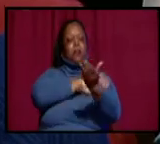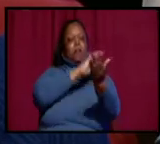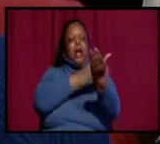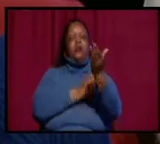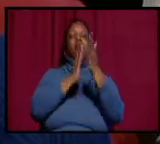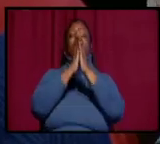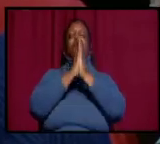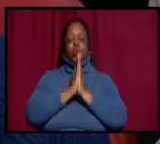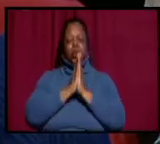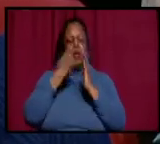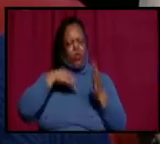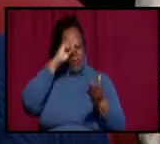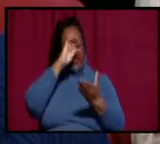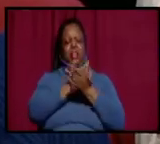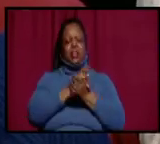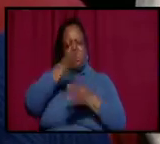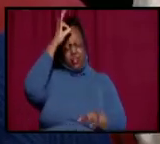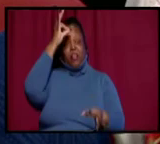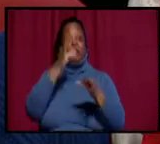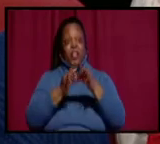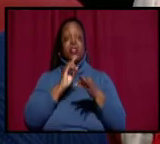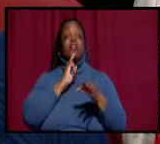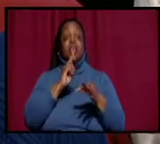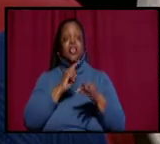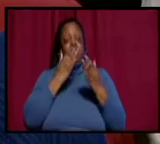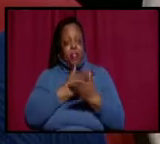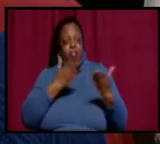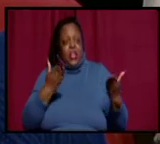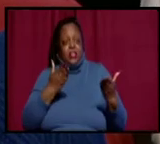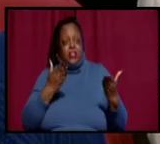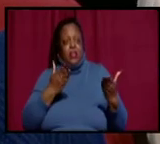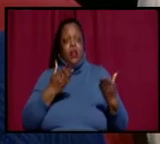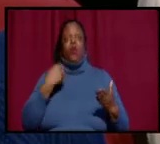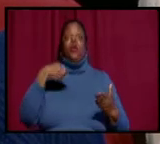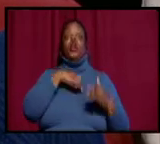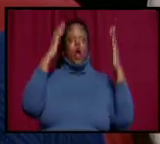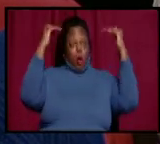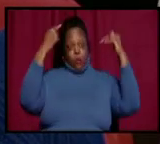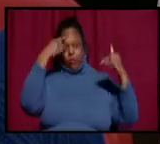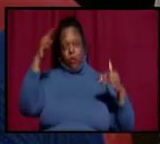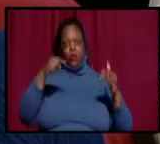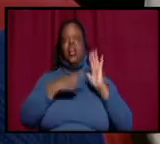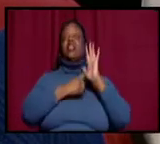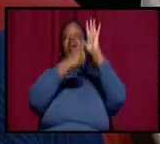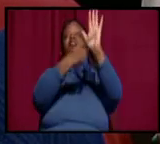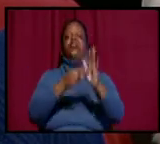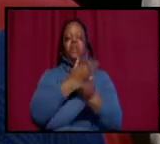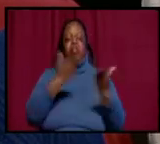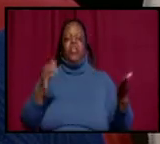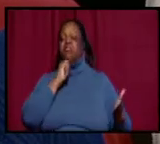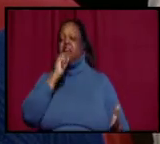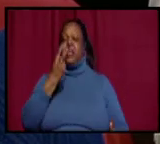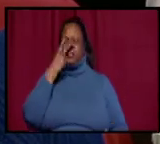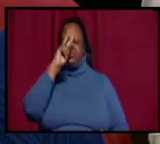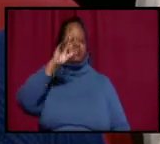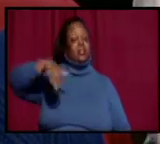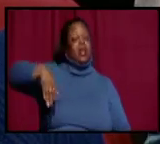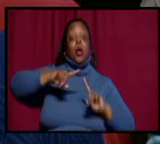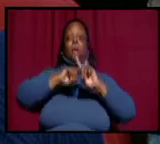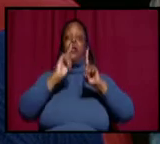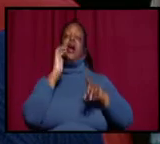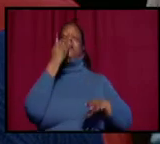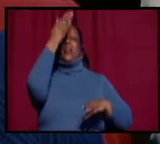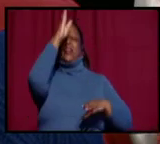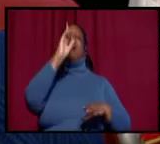of prayer. We believe that faith is the substance of things hoped for and the evidence of things not seen.